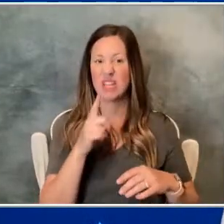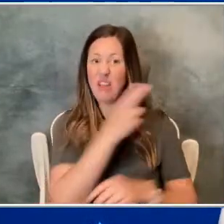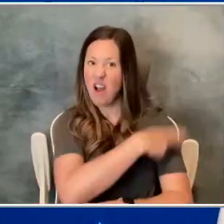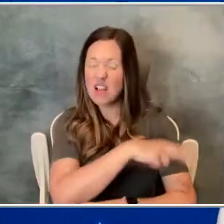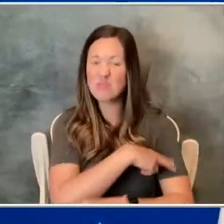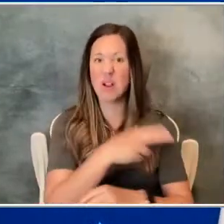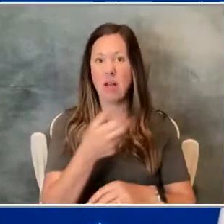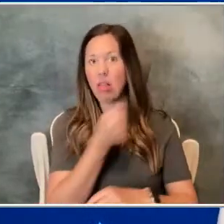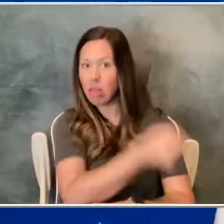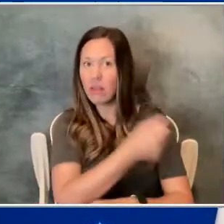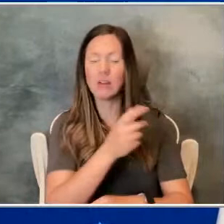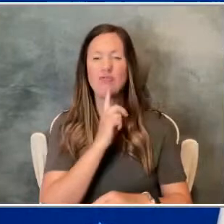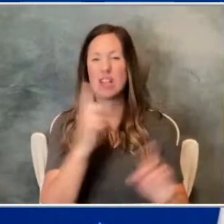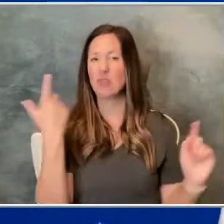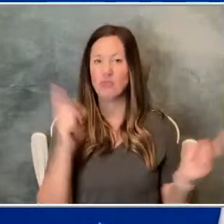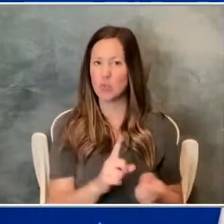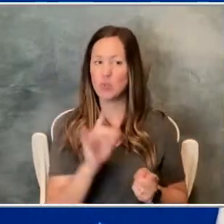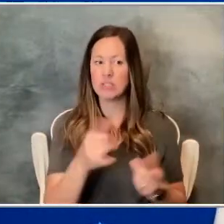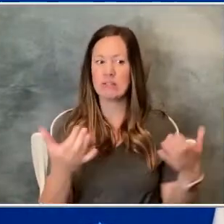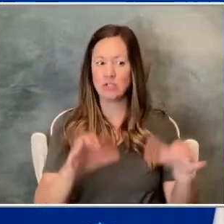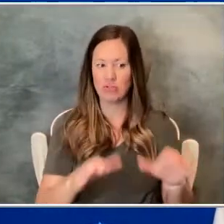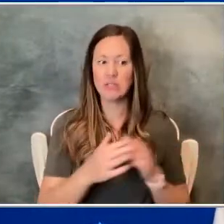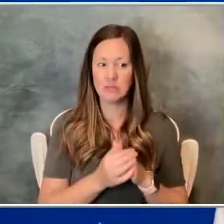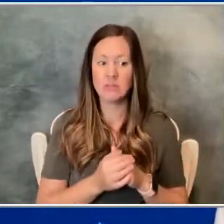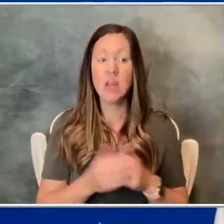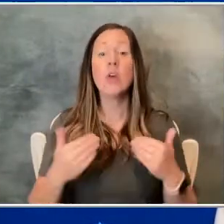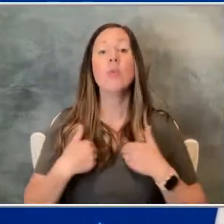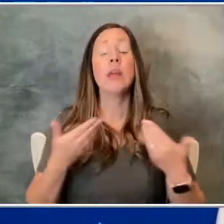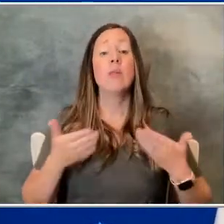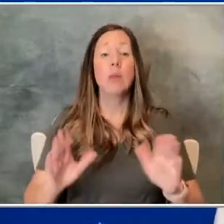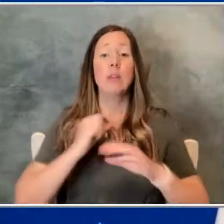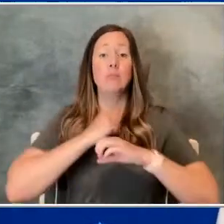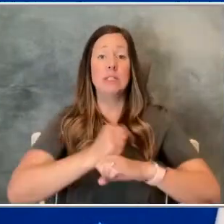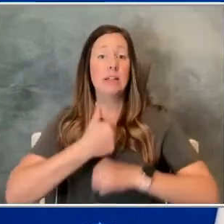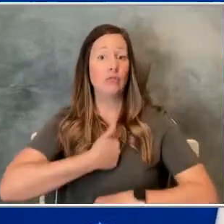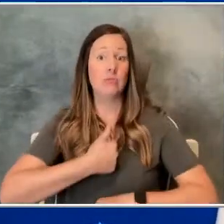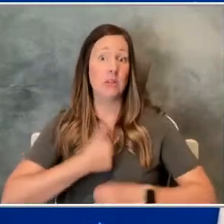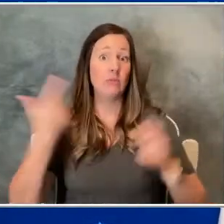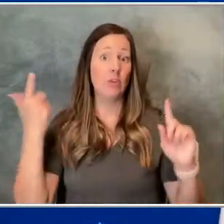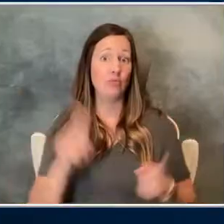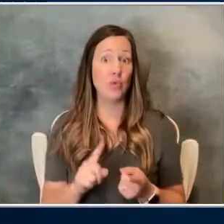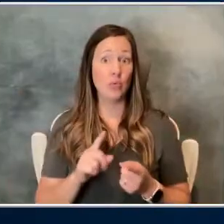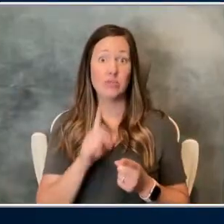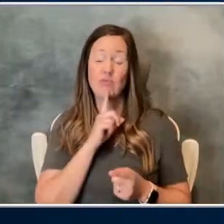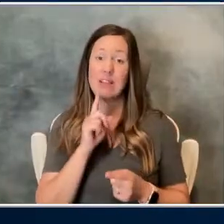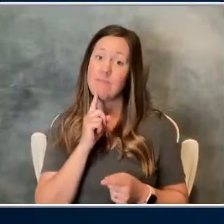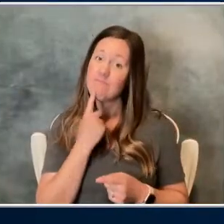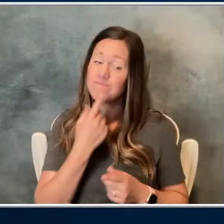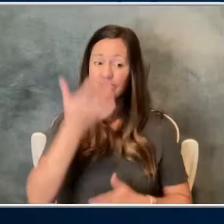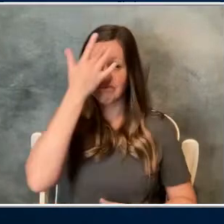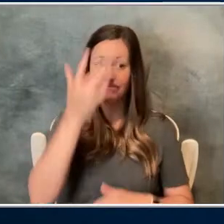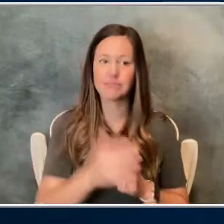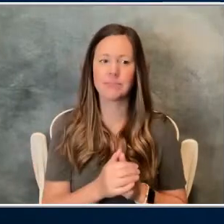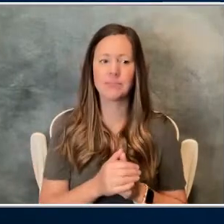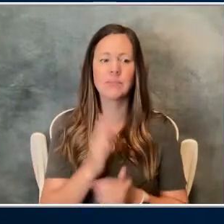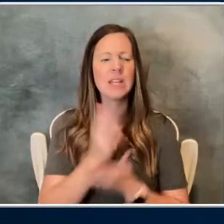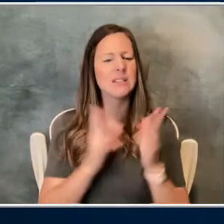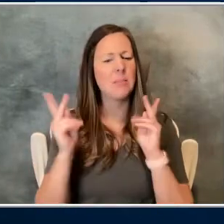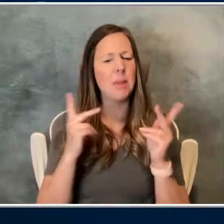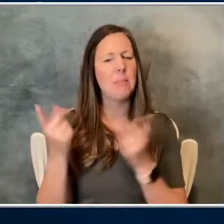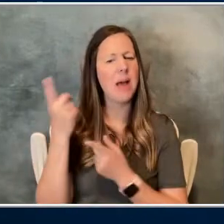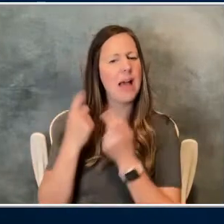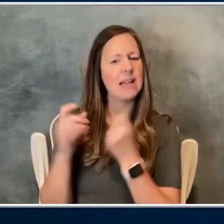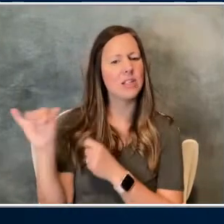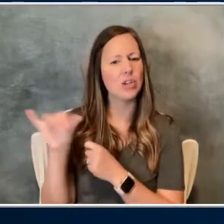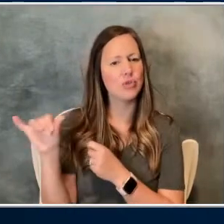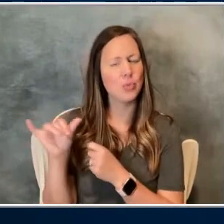good news so far. We do have ways to protect ourselves and reduce your chance of severe illness. You know, and some people are starting to mask again, and I was on a plane flight this last